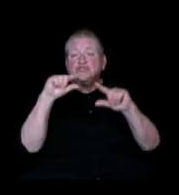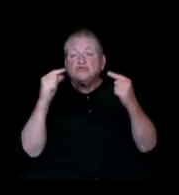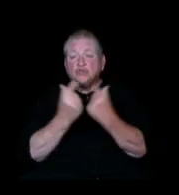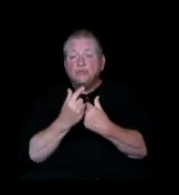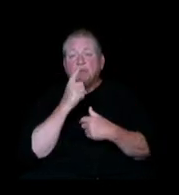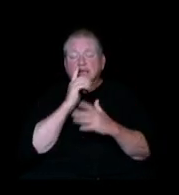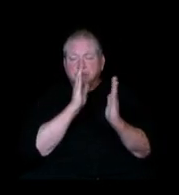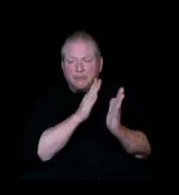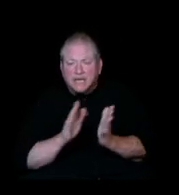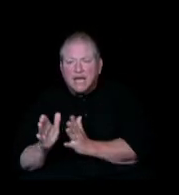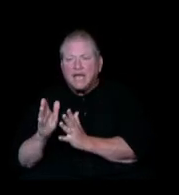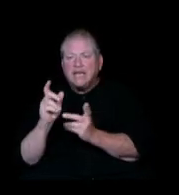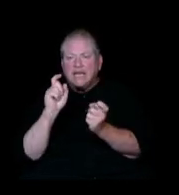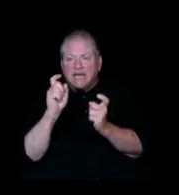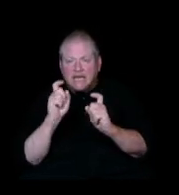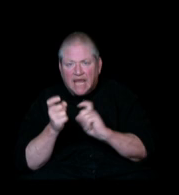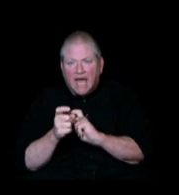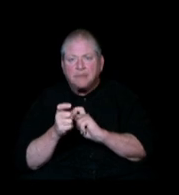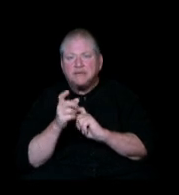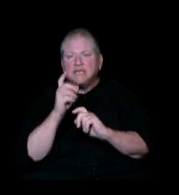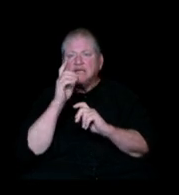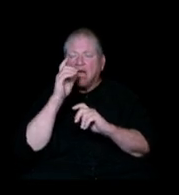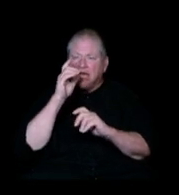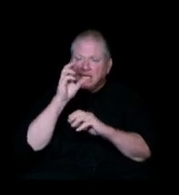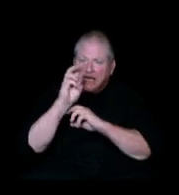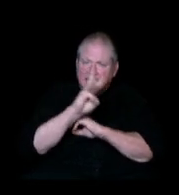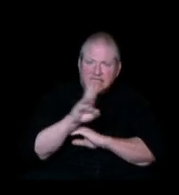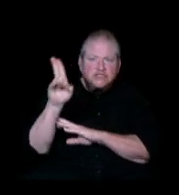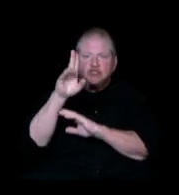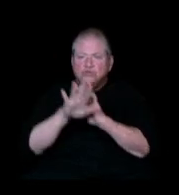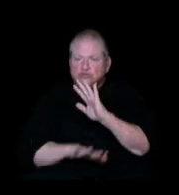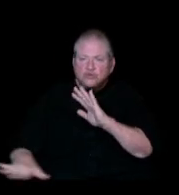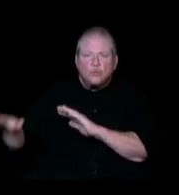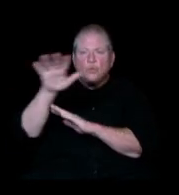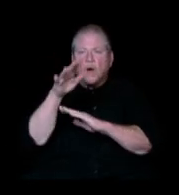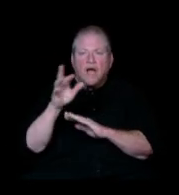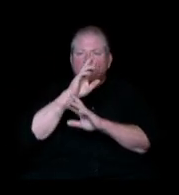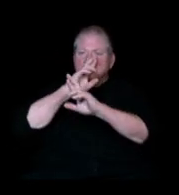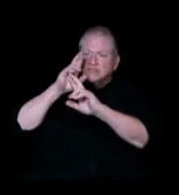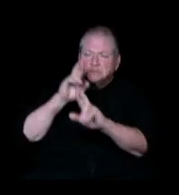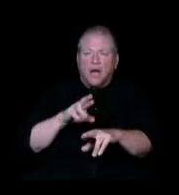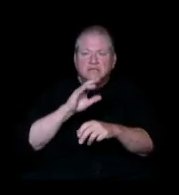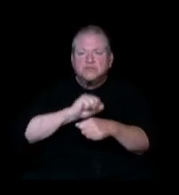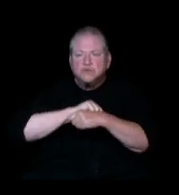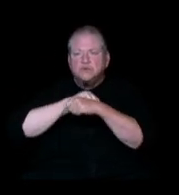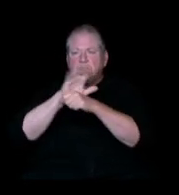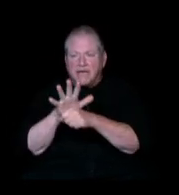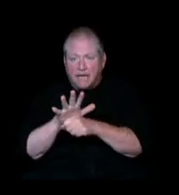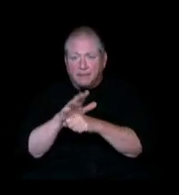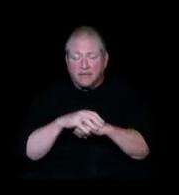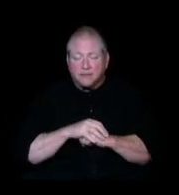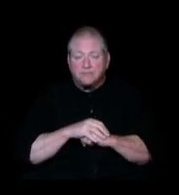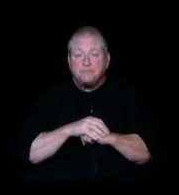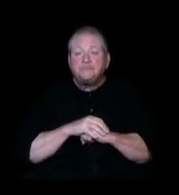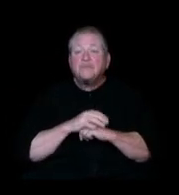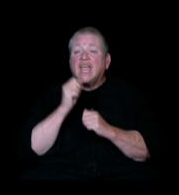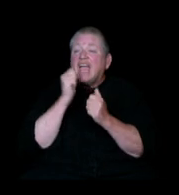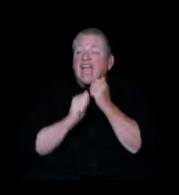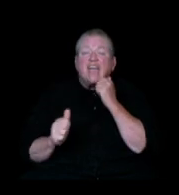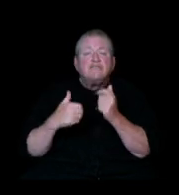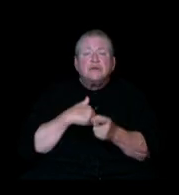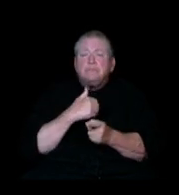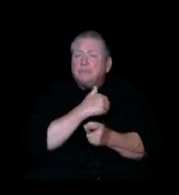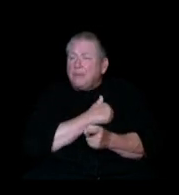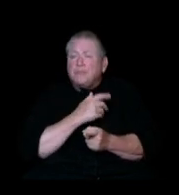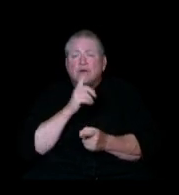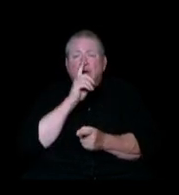planned, implemented, evaluated, and adapted a complex institution-wide response to the global pandemic. In one sense,